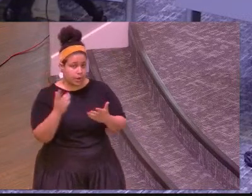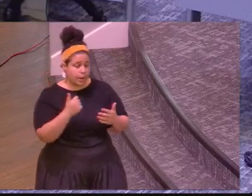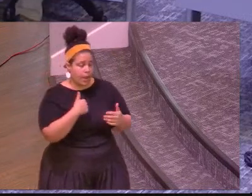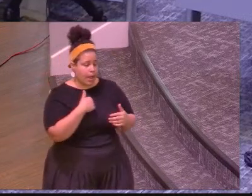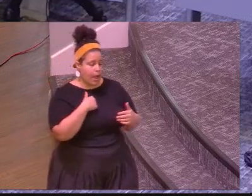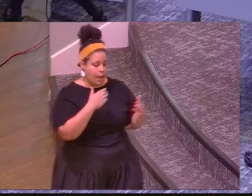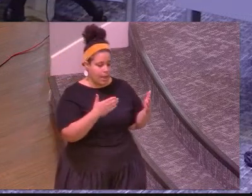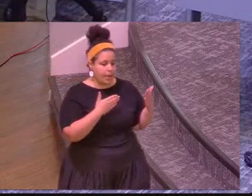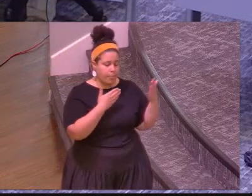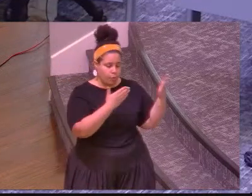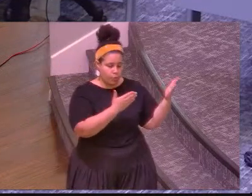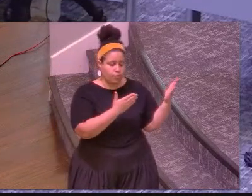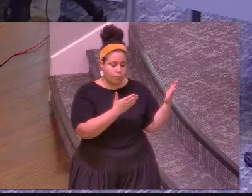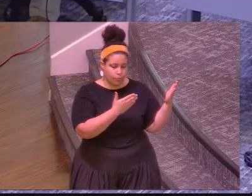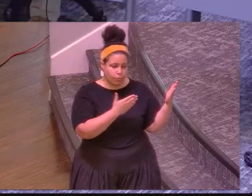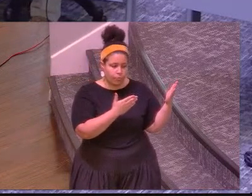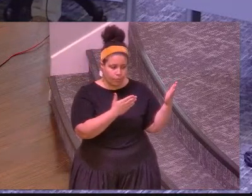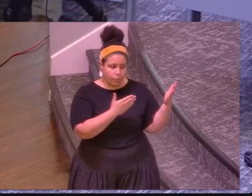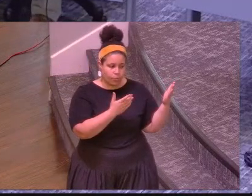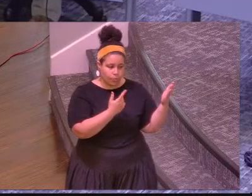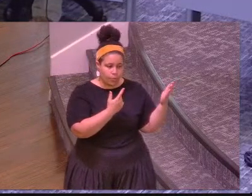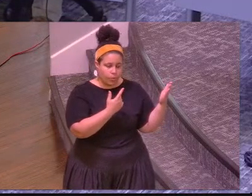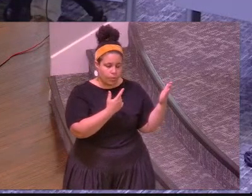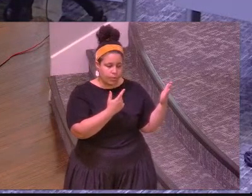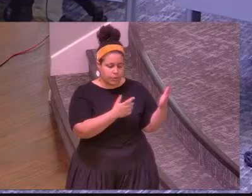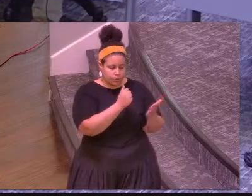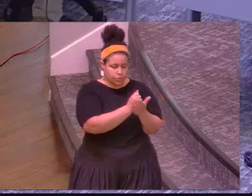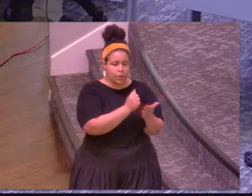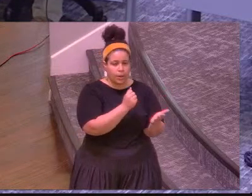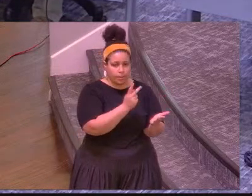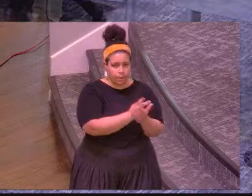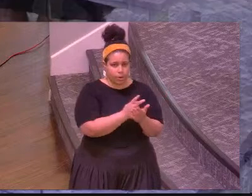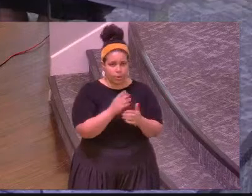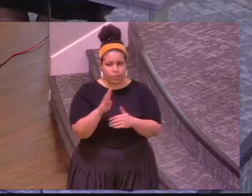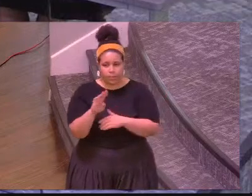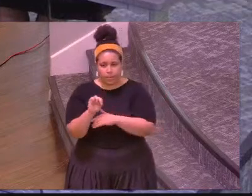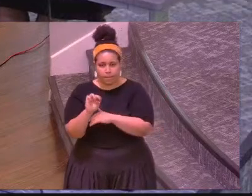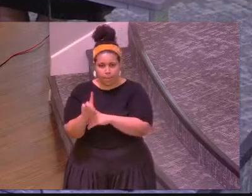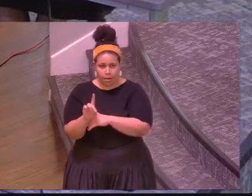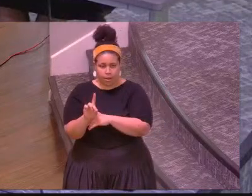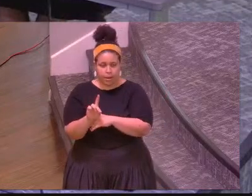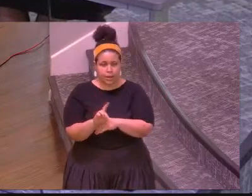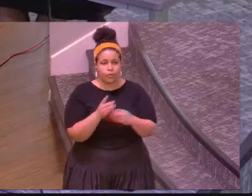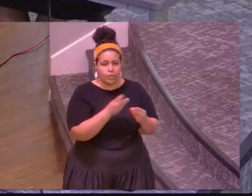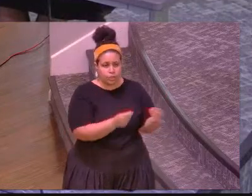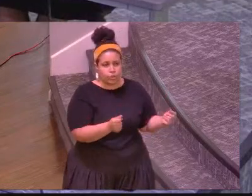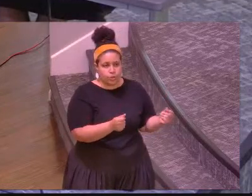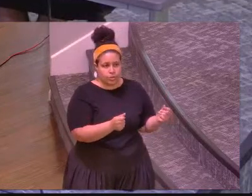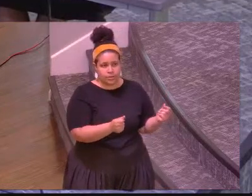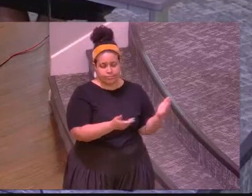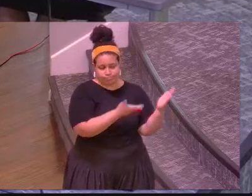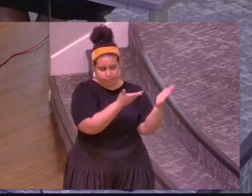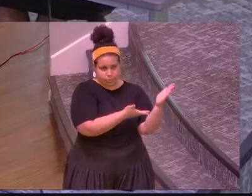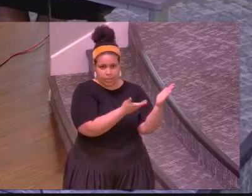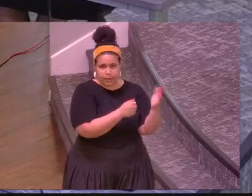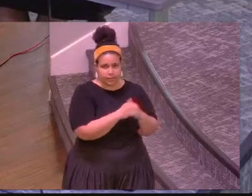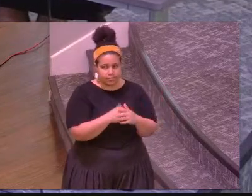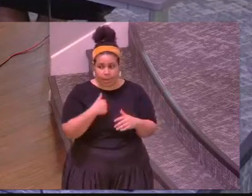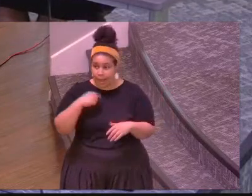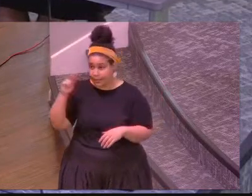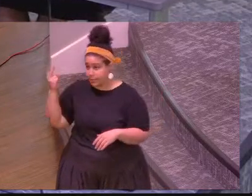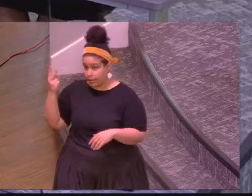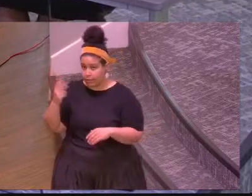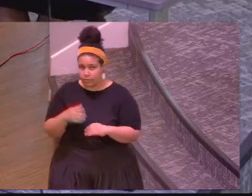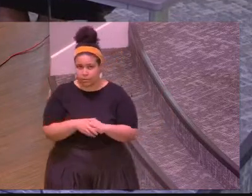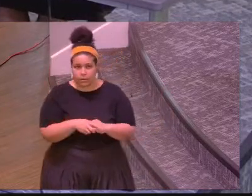we make a motion to approve the bond resolution as presented. A second. Okay, we